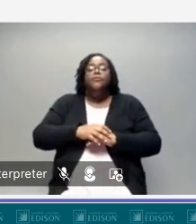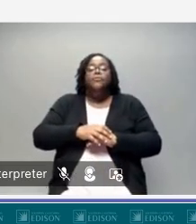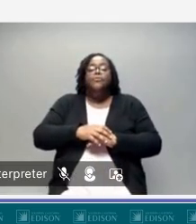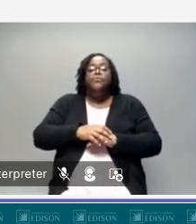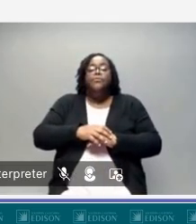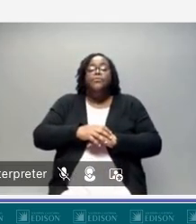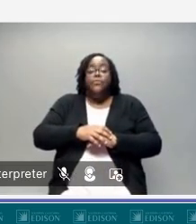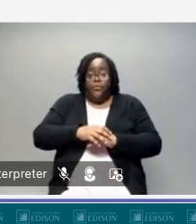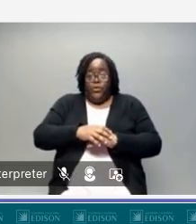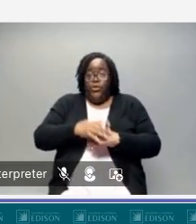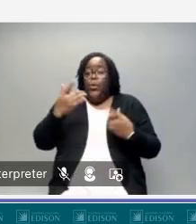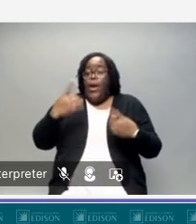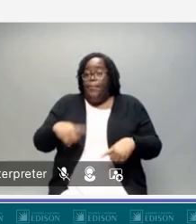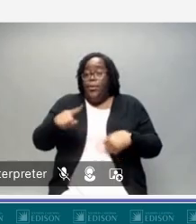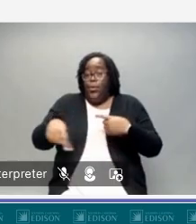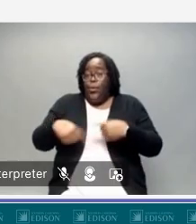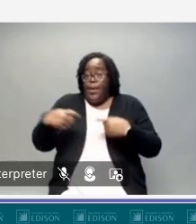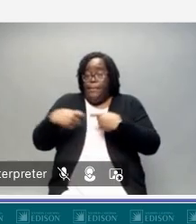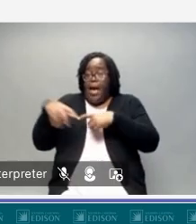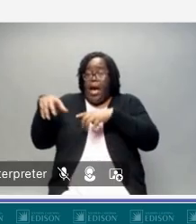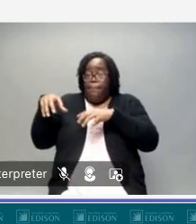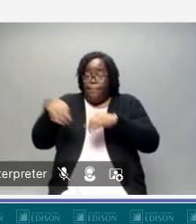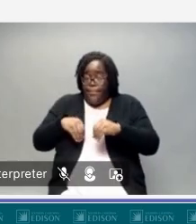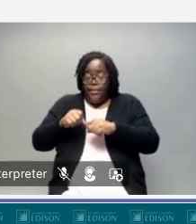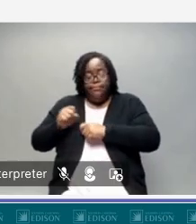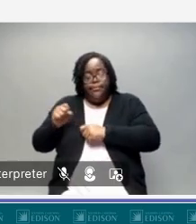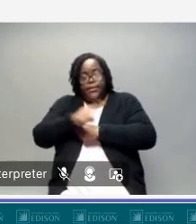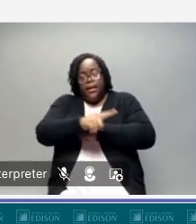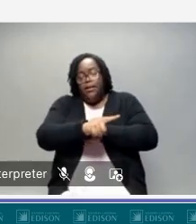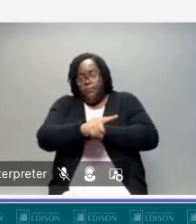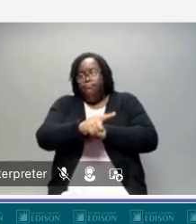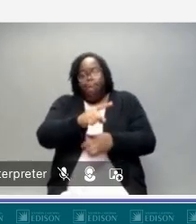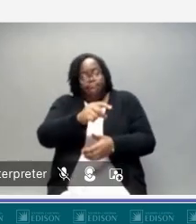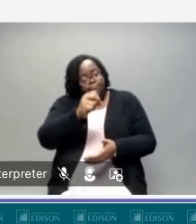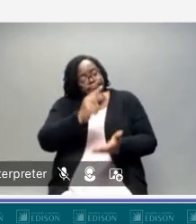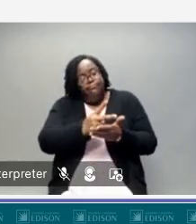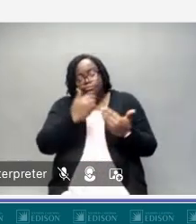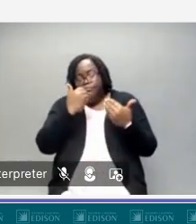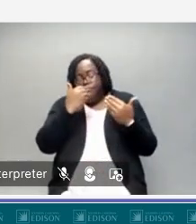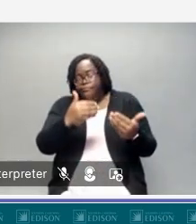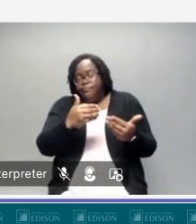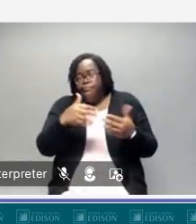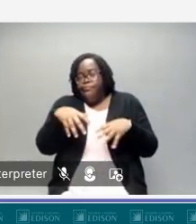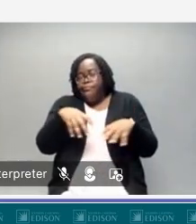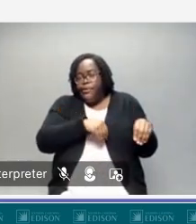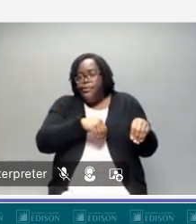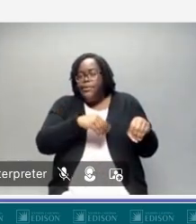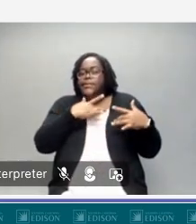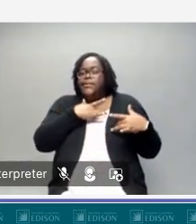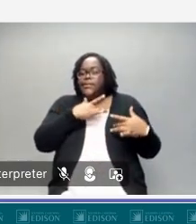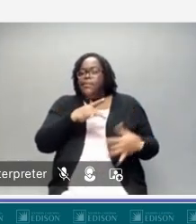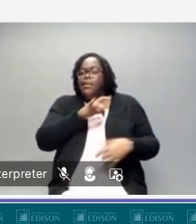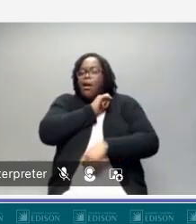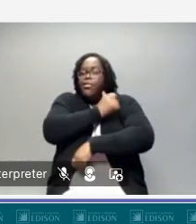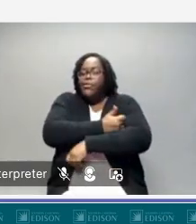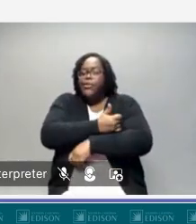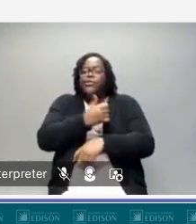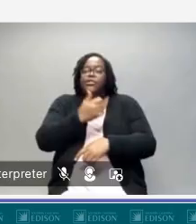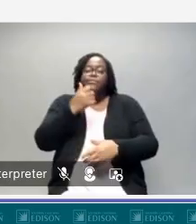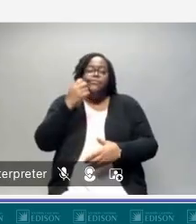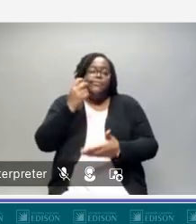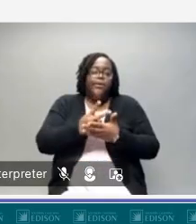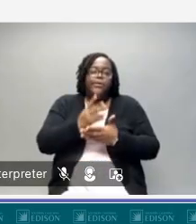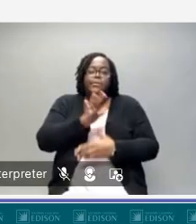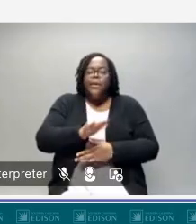off power, and we'll send an authorization notice that we're shutting off power. Usually the authorization comes and the power goes off in around